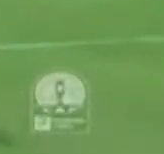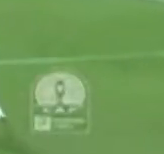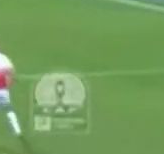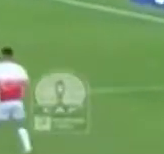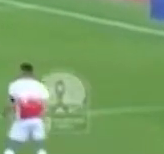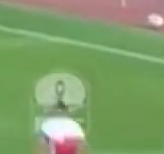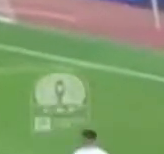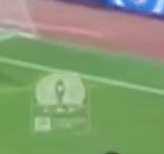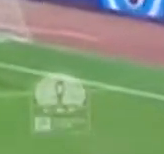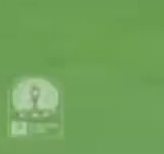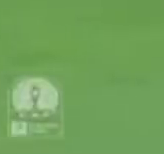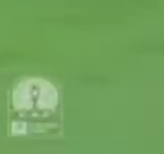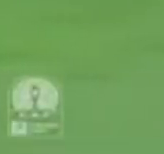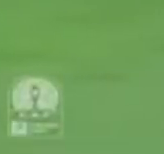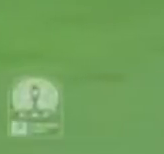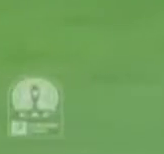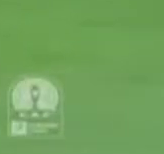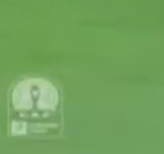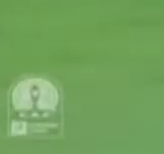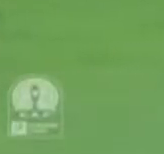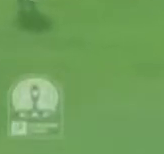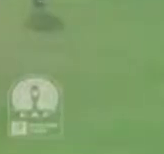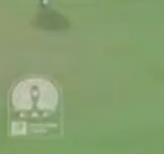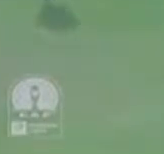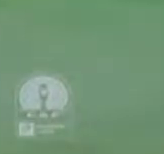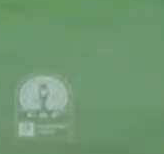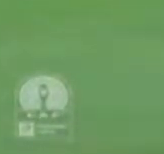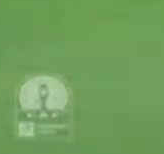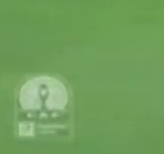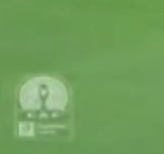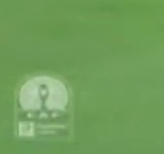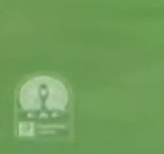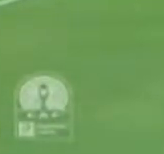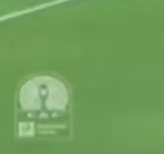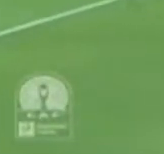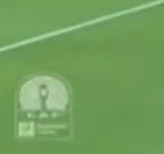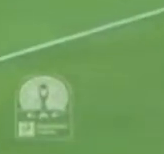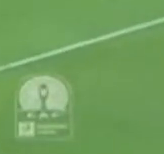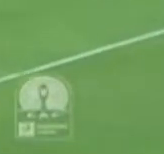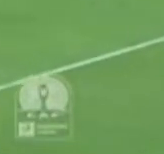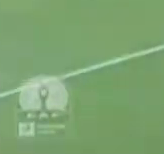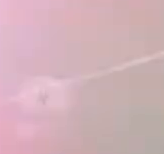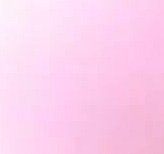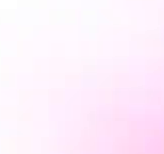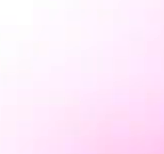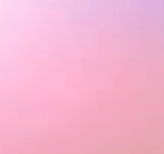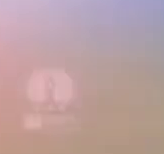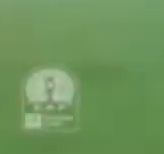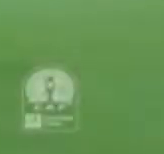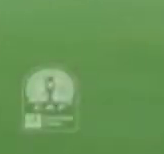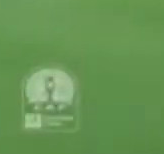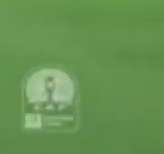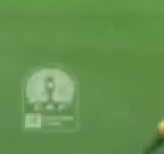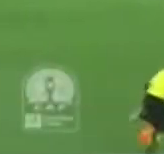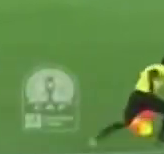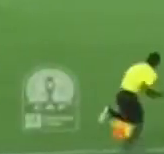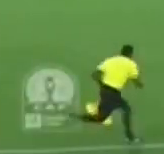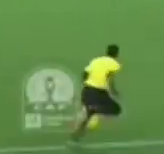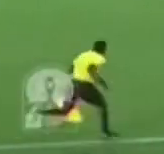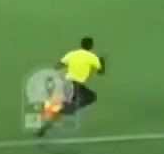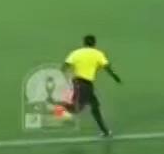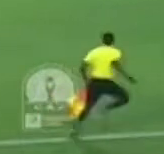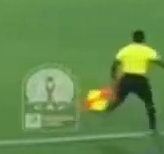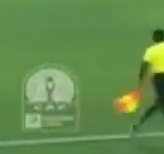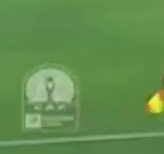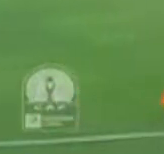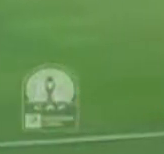Wydad Casablanca by 2-0 in the first leg semi-final encounter played last Saturday in Morocco. You've got to be careful. Oh, it's an